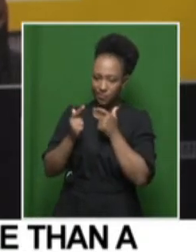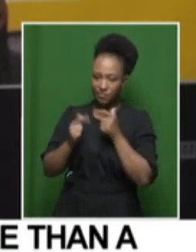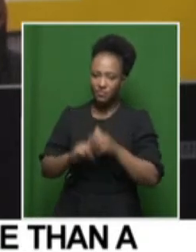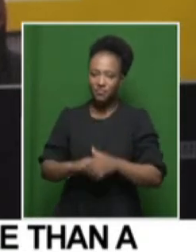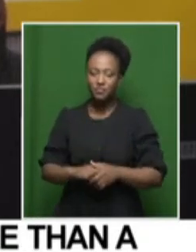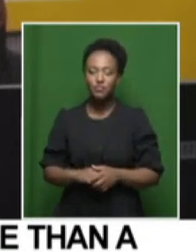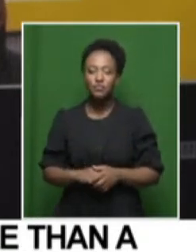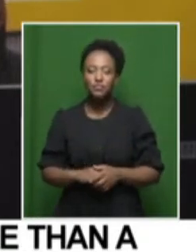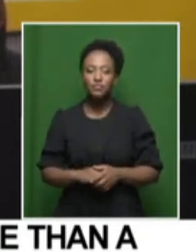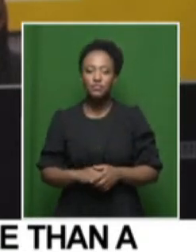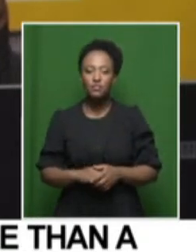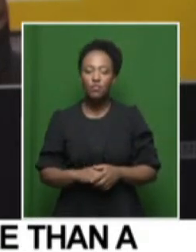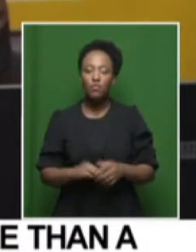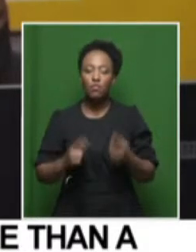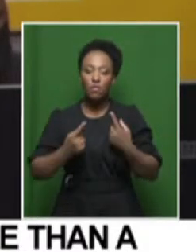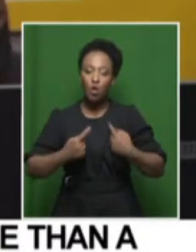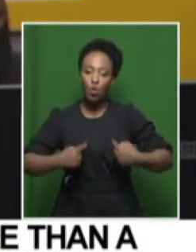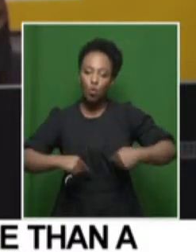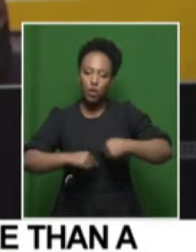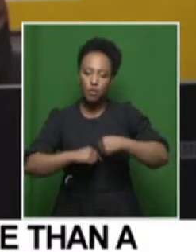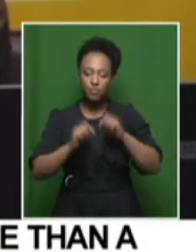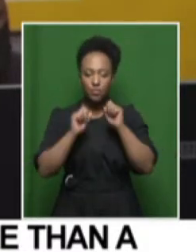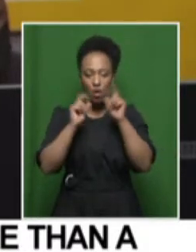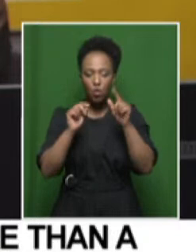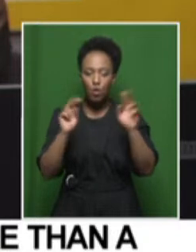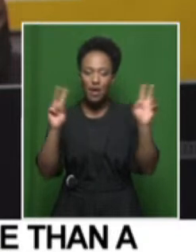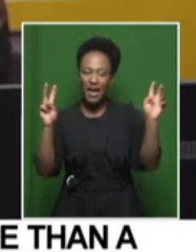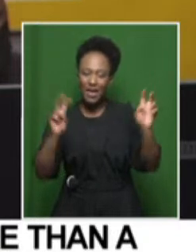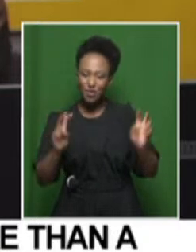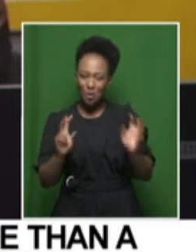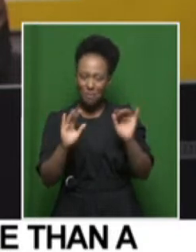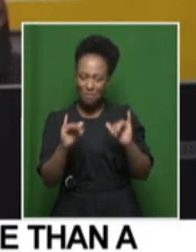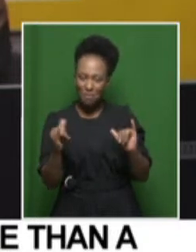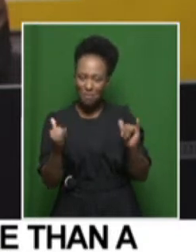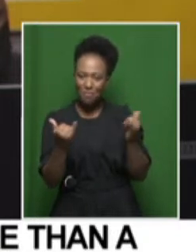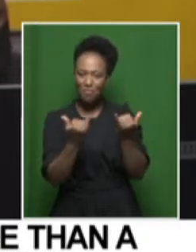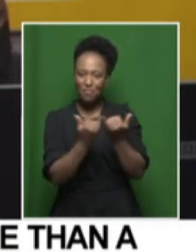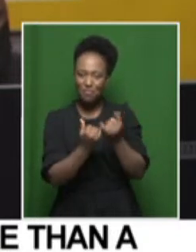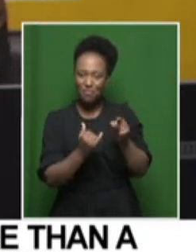We are aware that Eskom's debt situation remains a concern